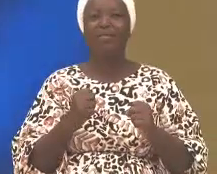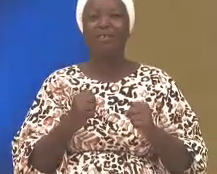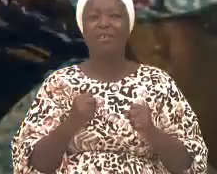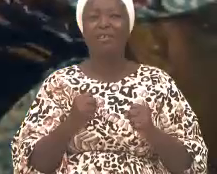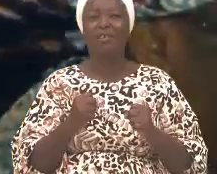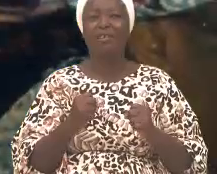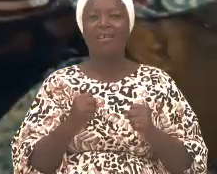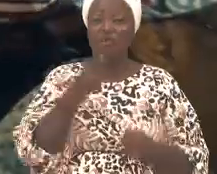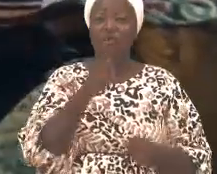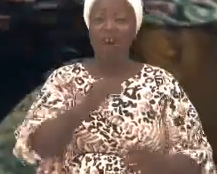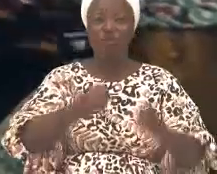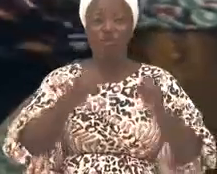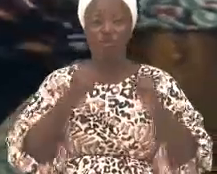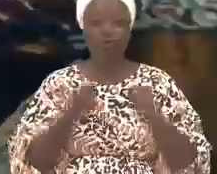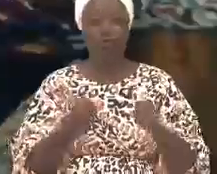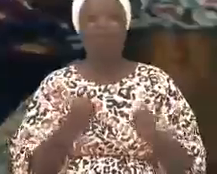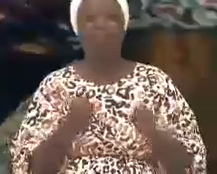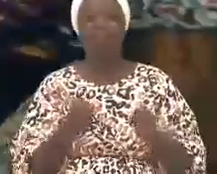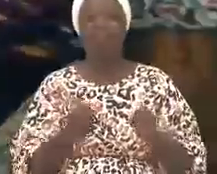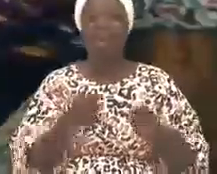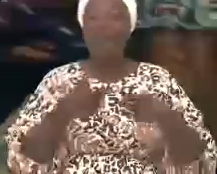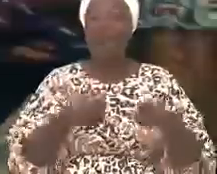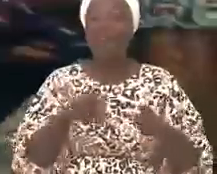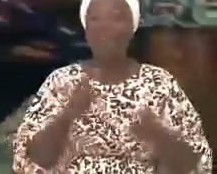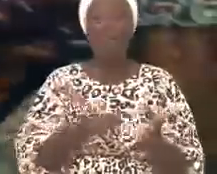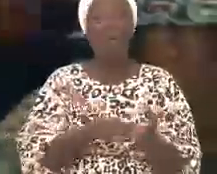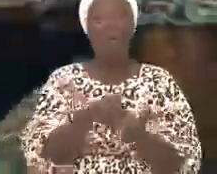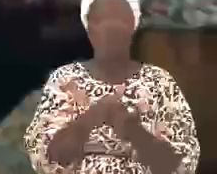strong. Let the weak say,